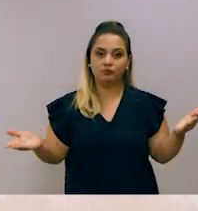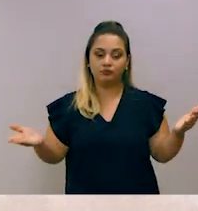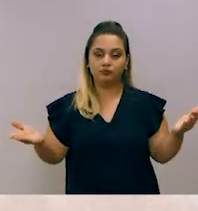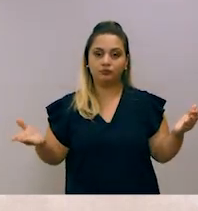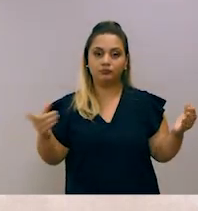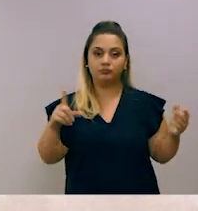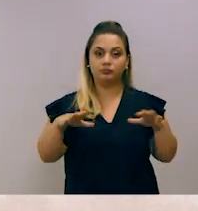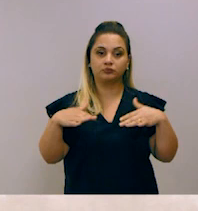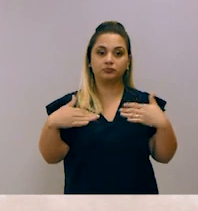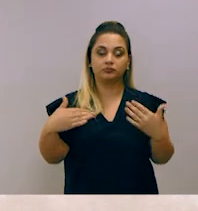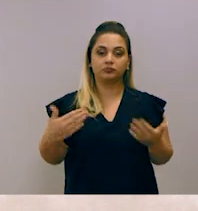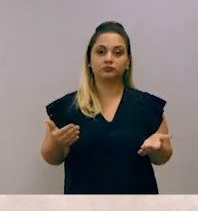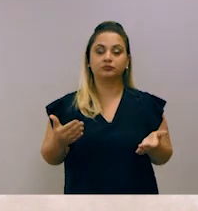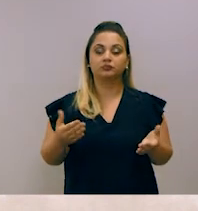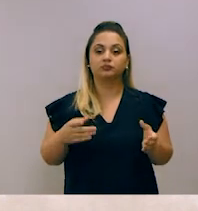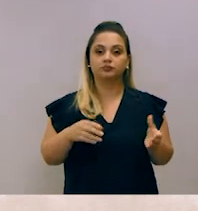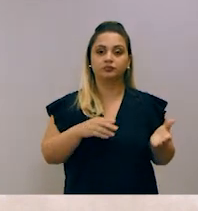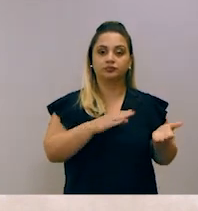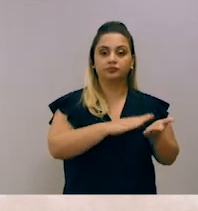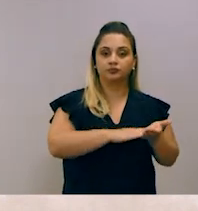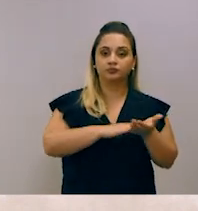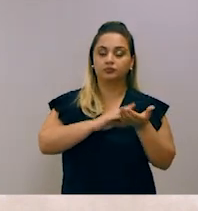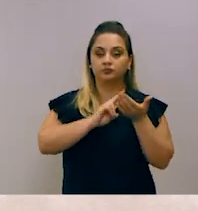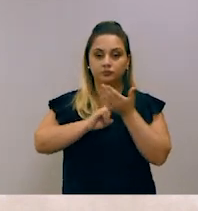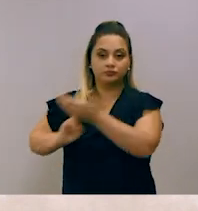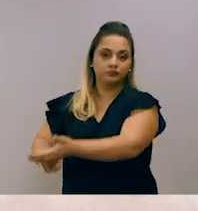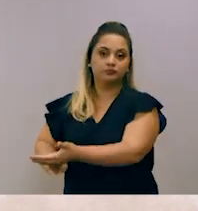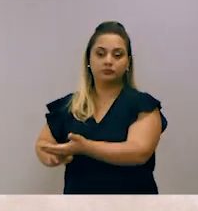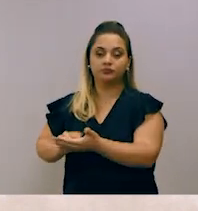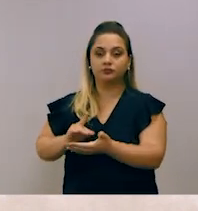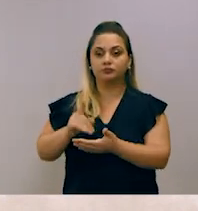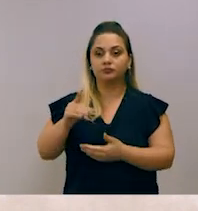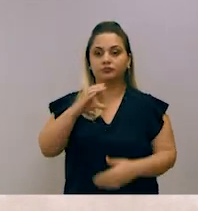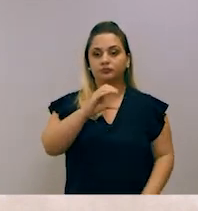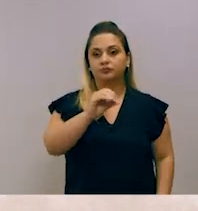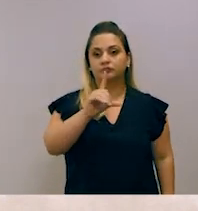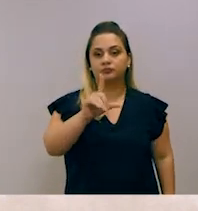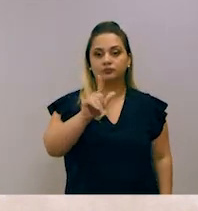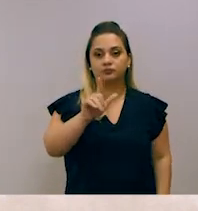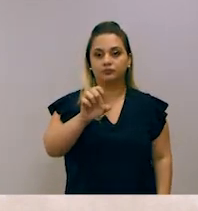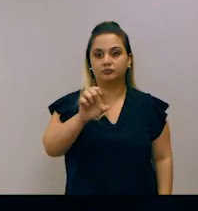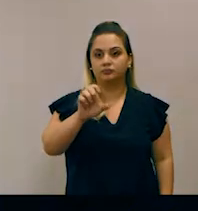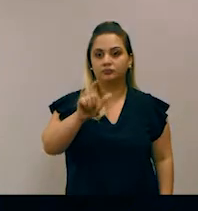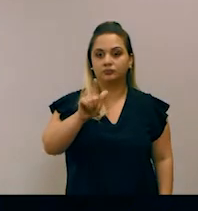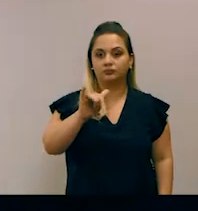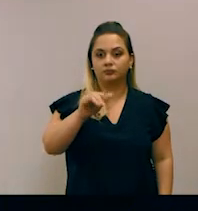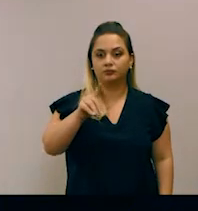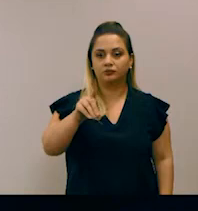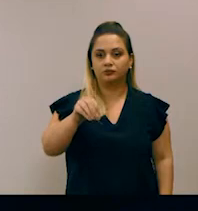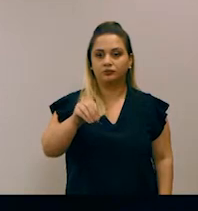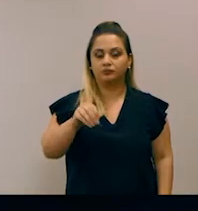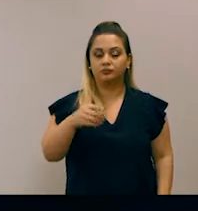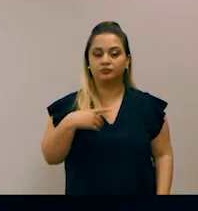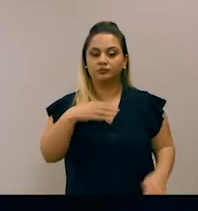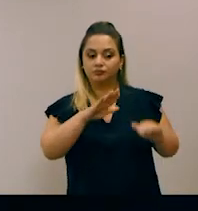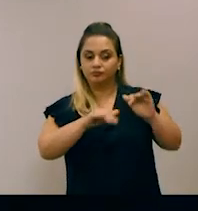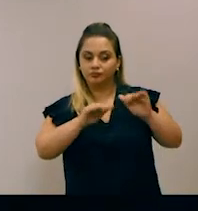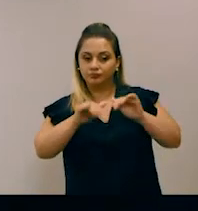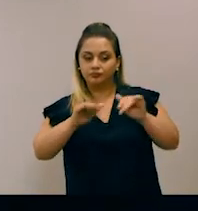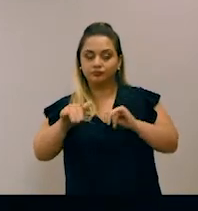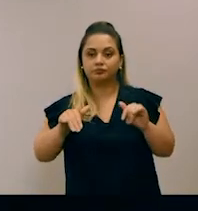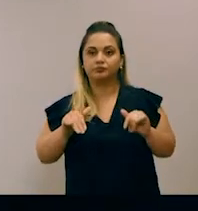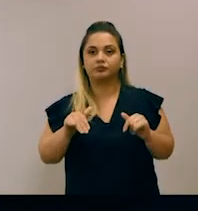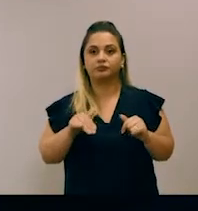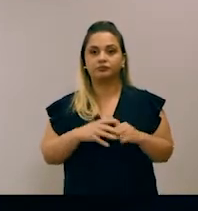judging, when this operation of sending the ruling document to the collegiate, it